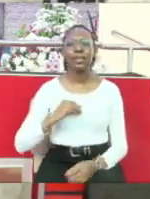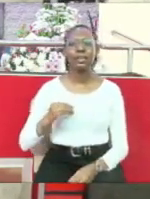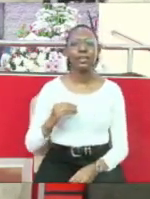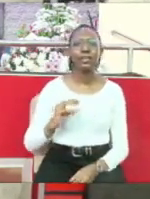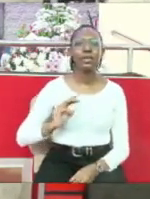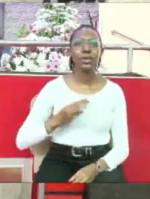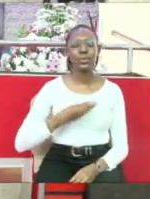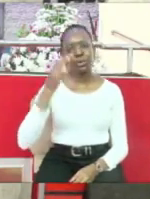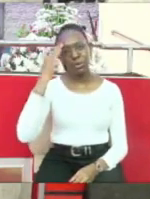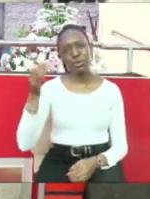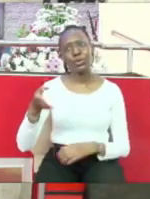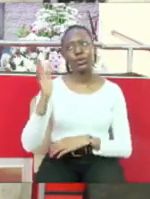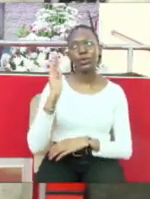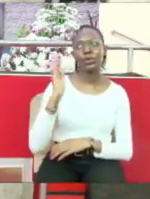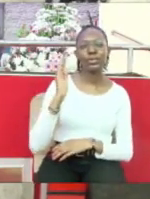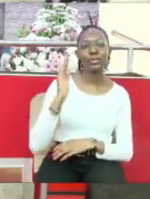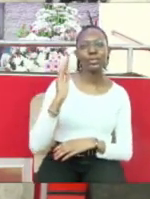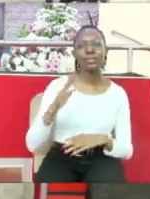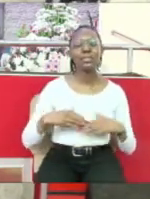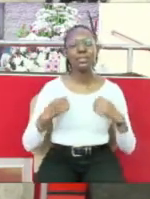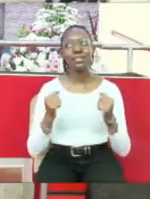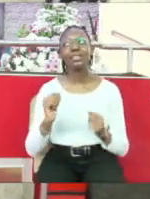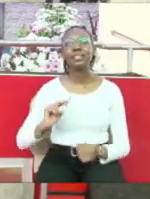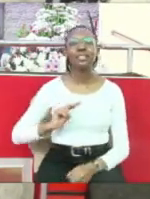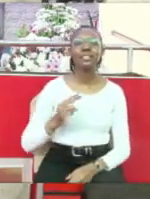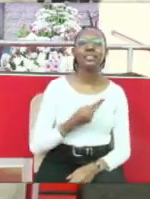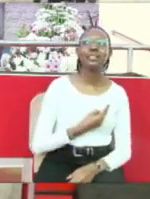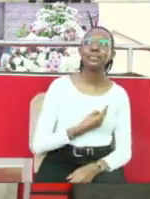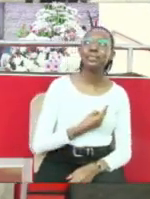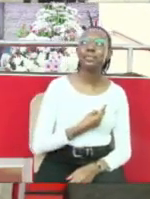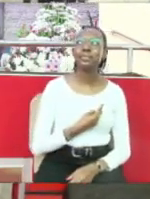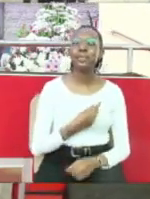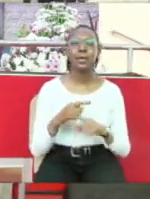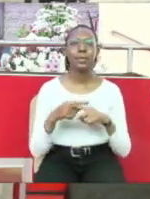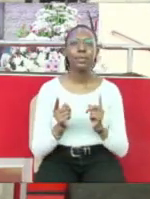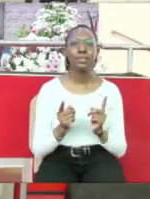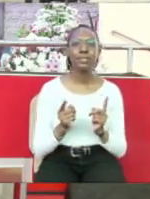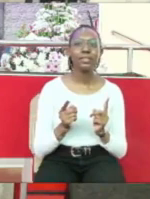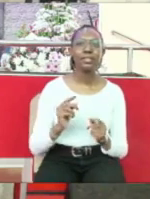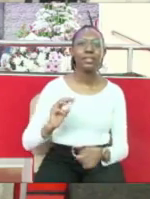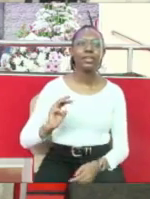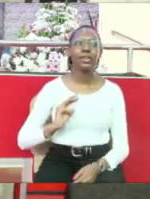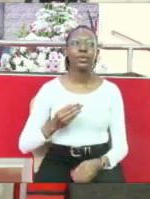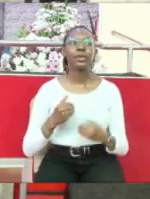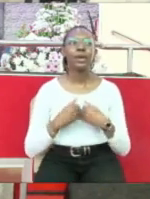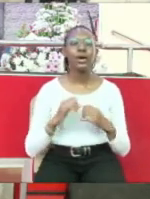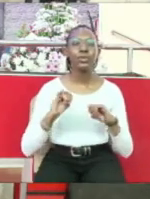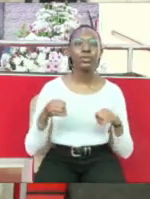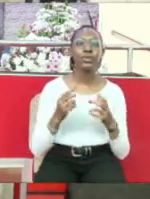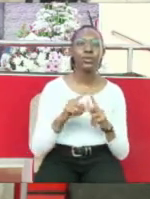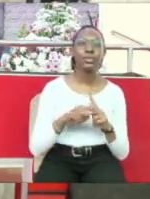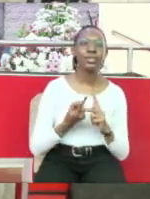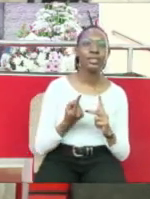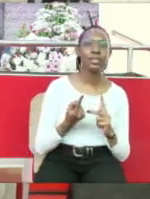did the best that he could at 2020. Na tukaona Mungu alifanya wezalo mwaka huu 2020. But there was a new beginning. Some people had